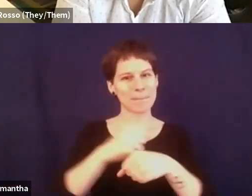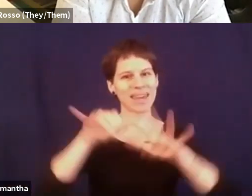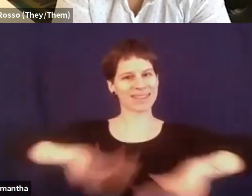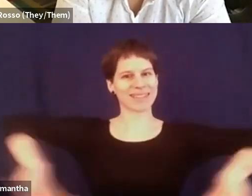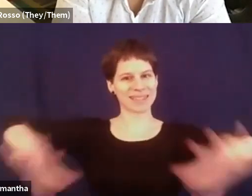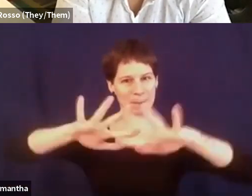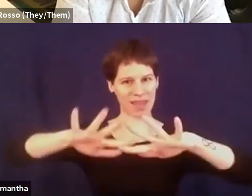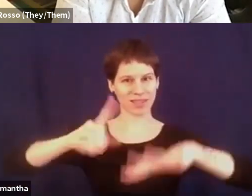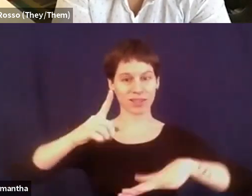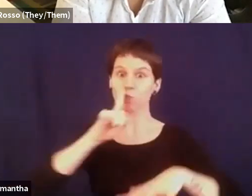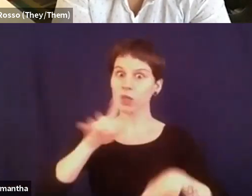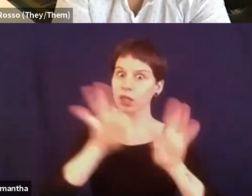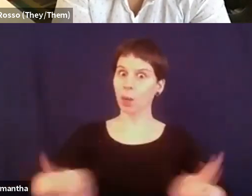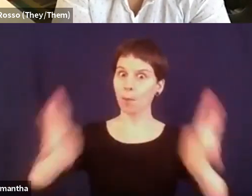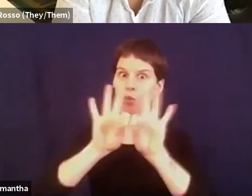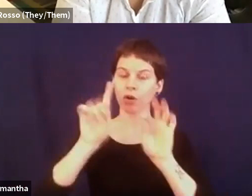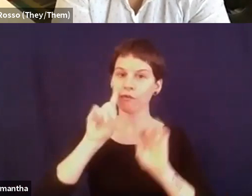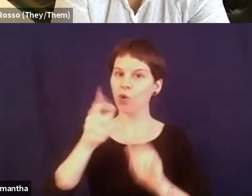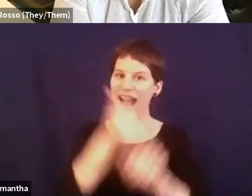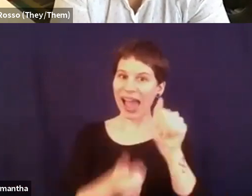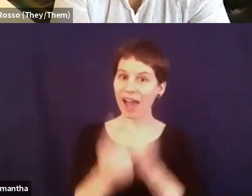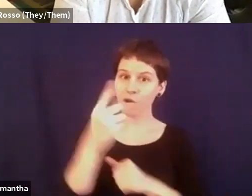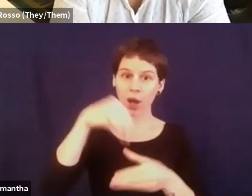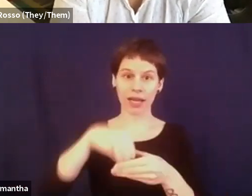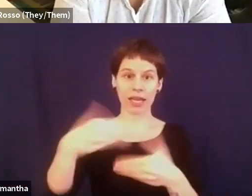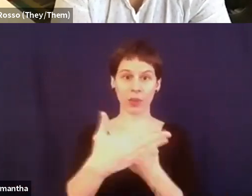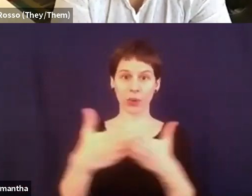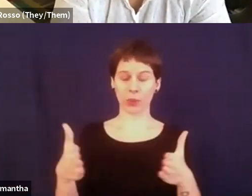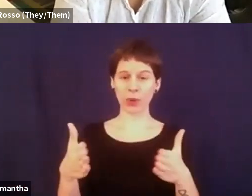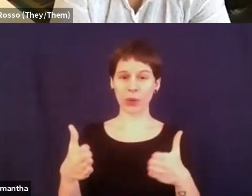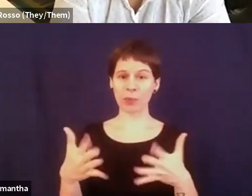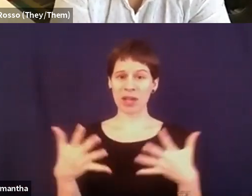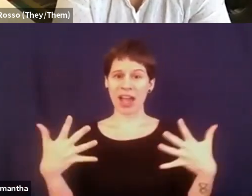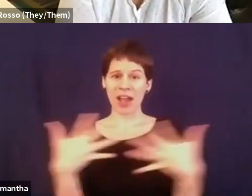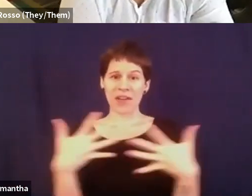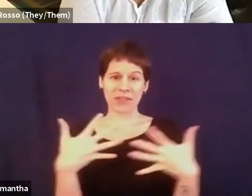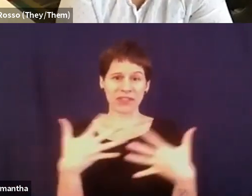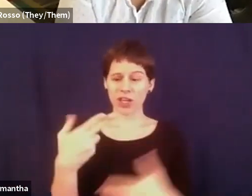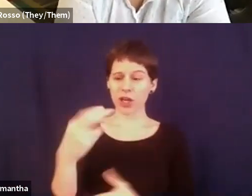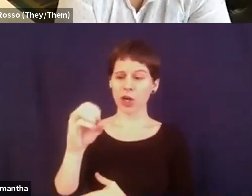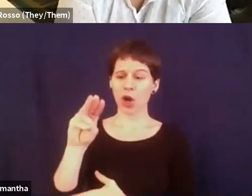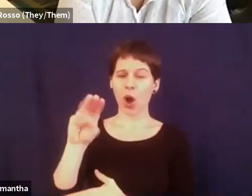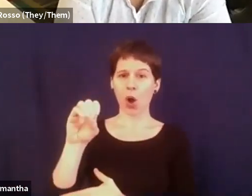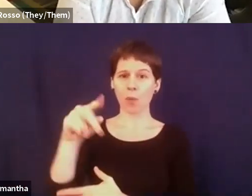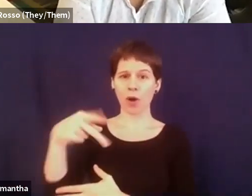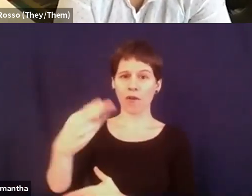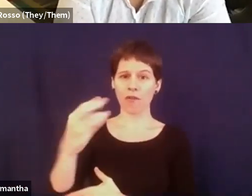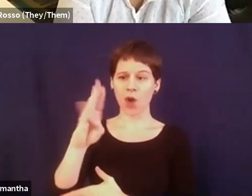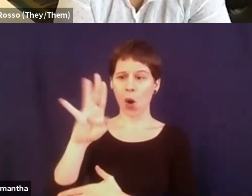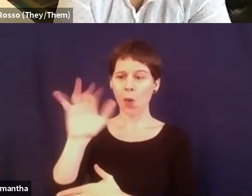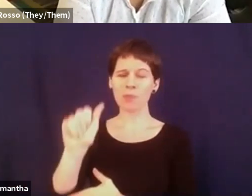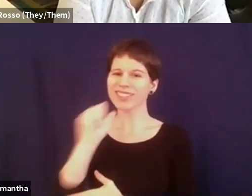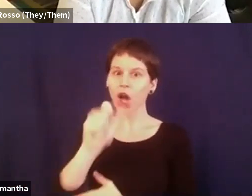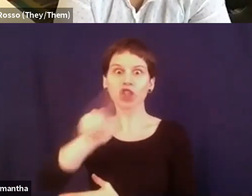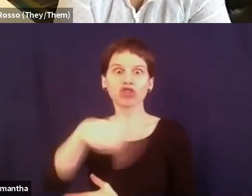everyone in the room, because homophobia isn't just fear, it's straitjacket for every child. And so when